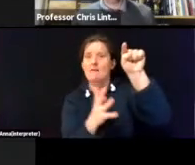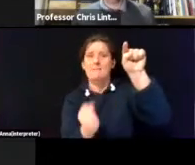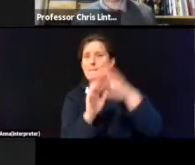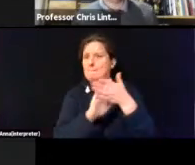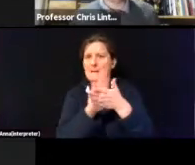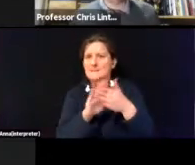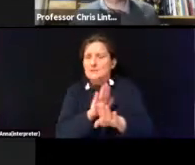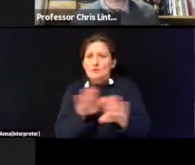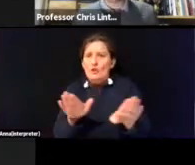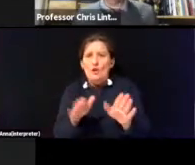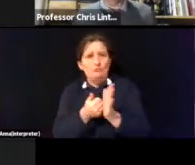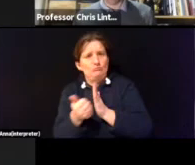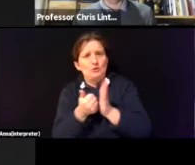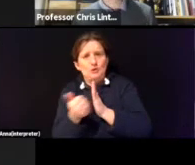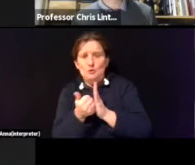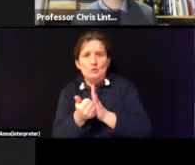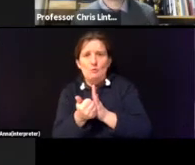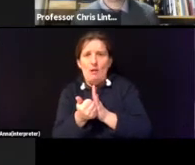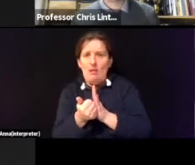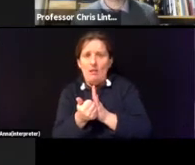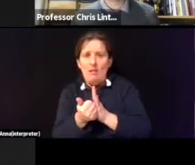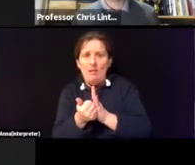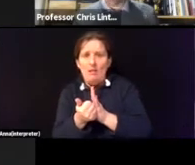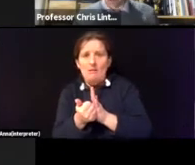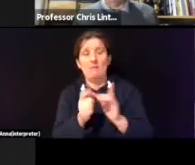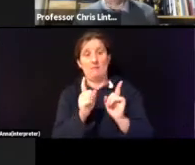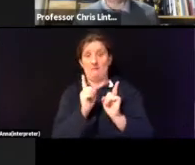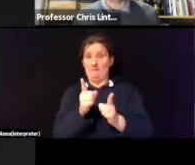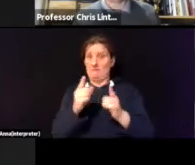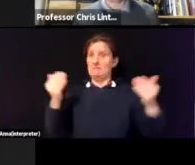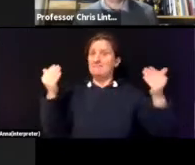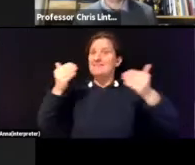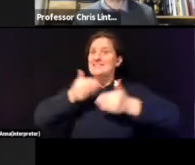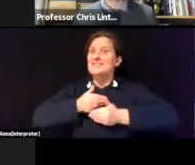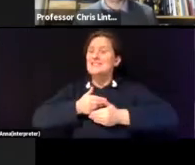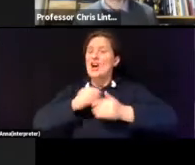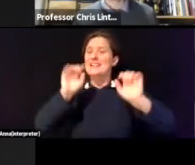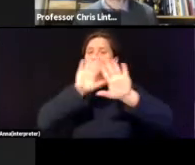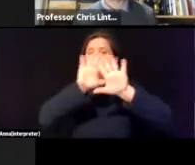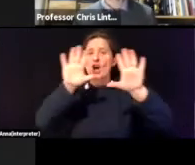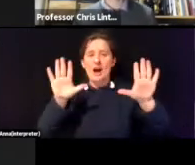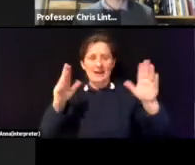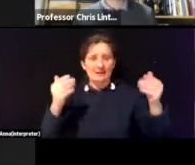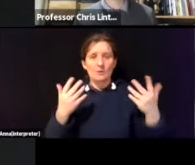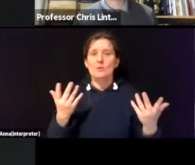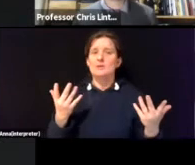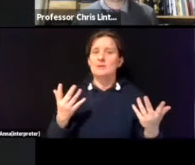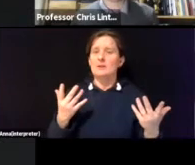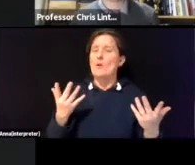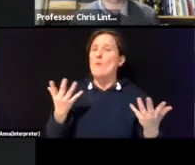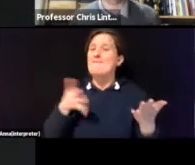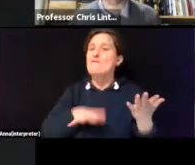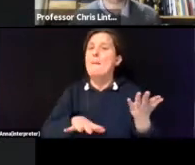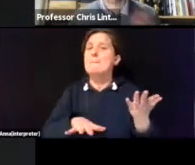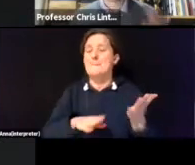a normal scene, or at least it's not normal for us. This is the night sky, or the twilight sky as seen from the